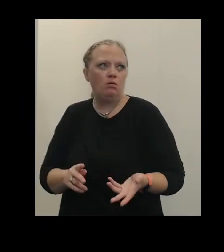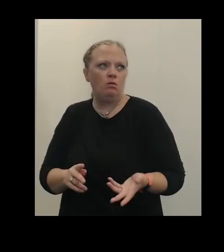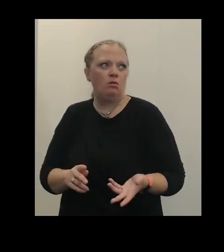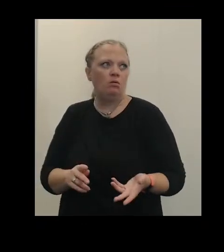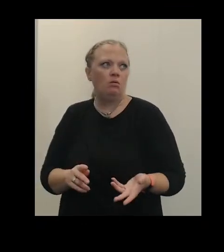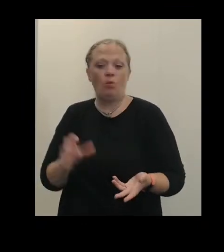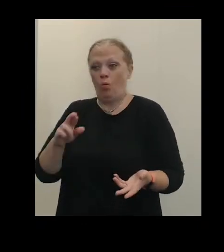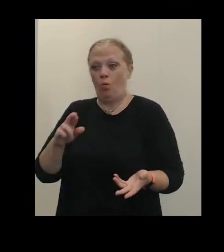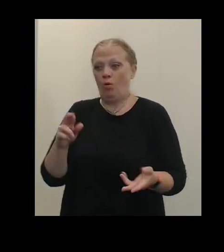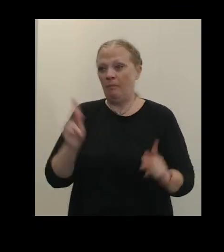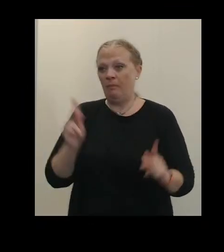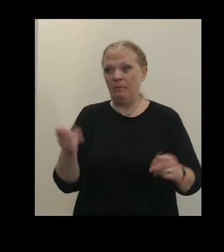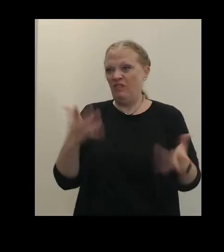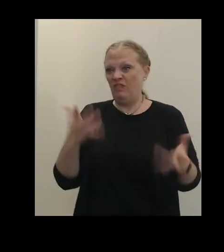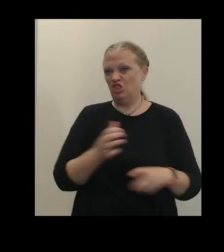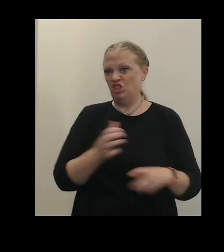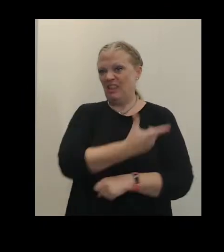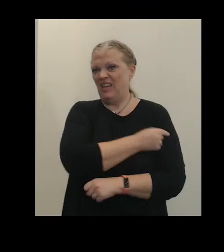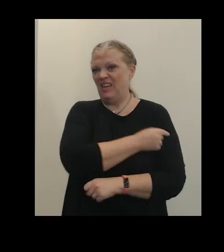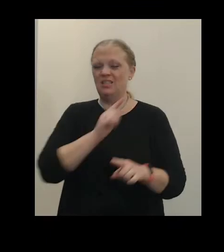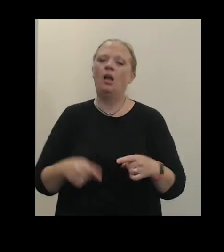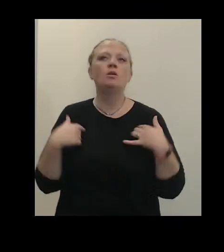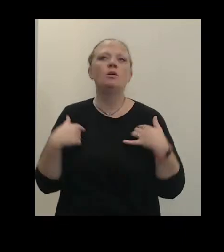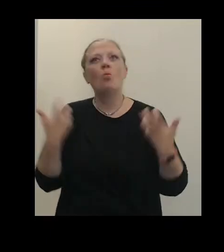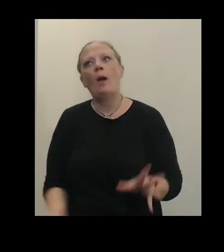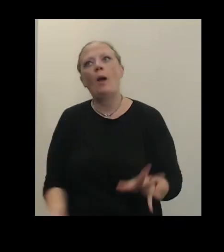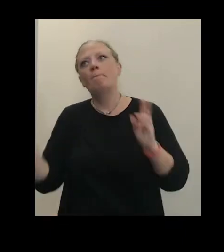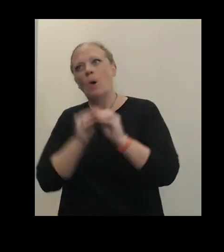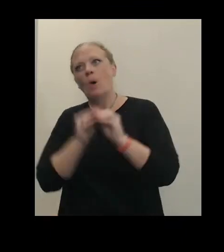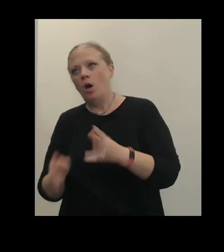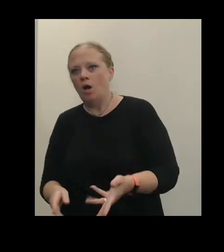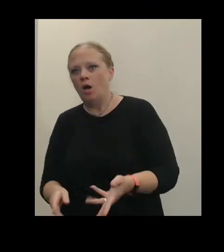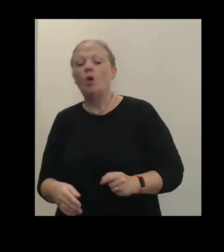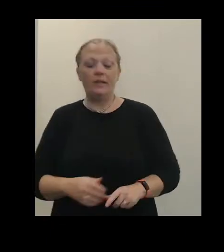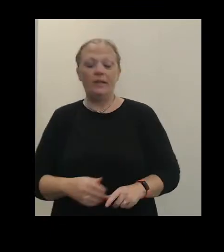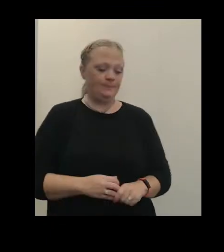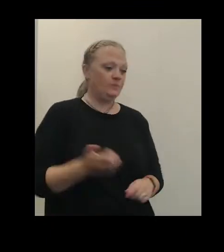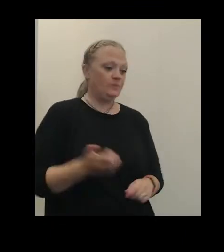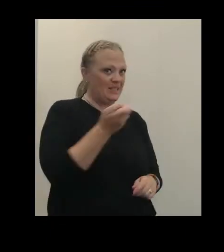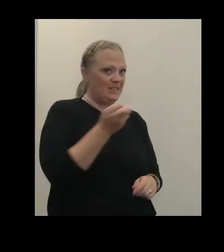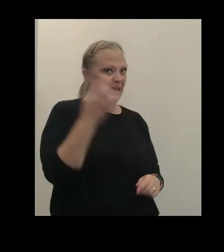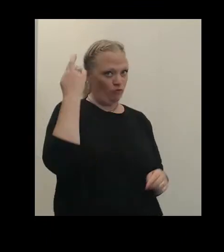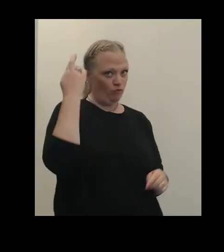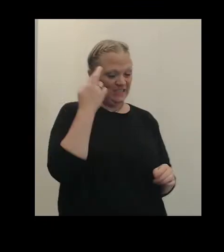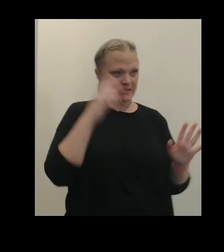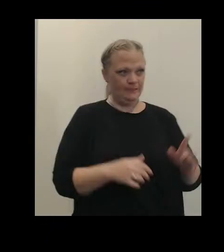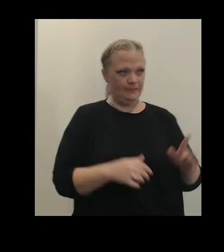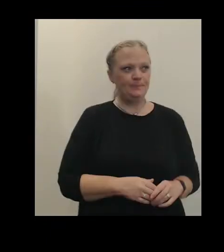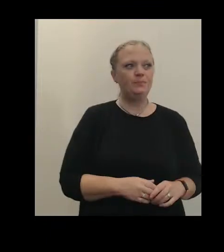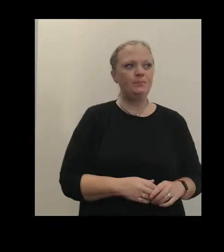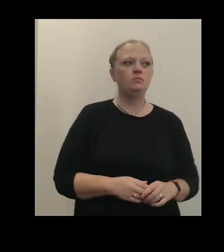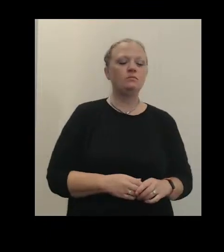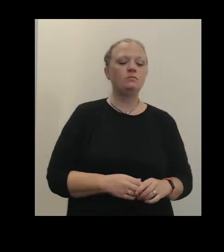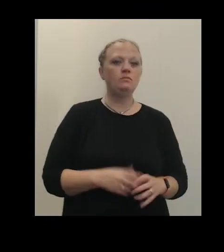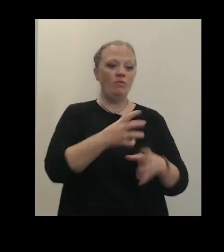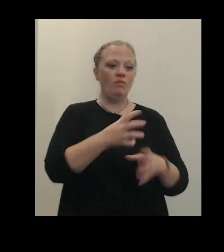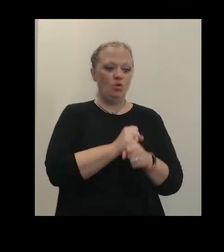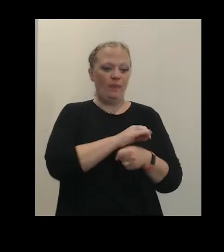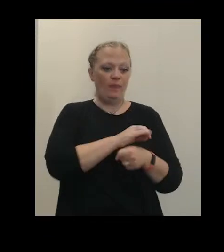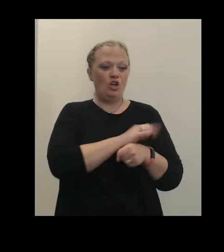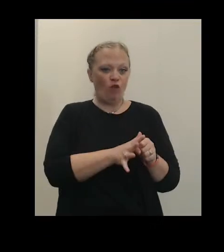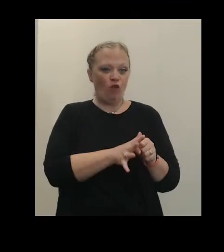or even those who got the vaccine and just don't want to get another one? Well, there's several reasons. One, to get the COVID-19